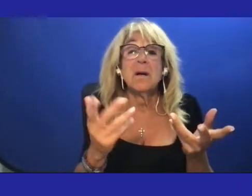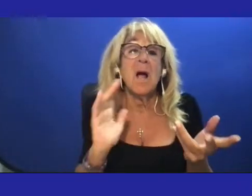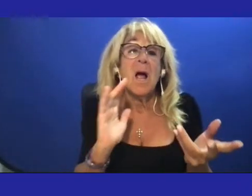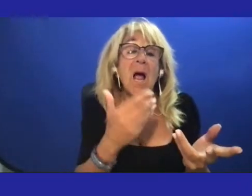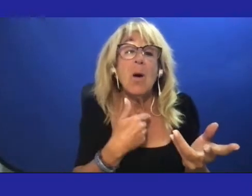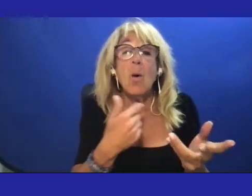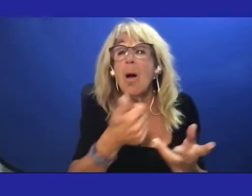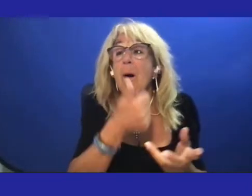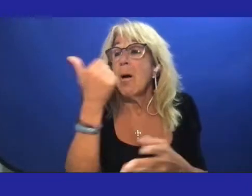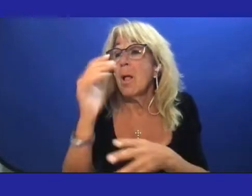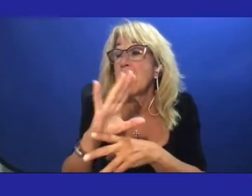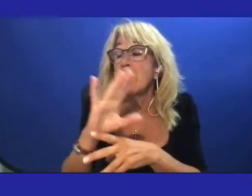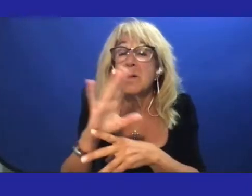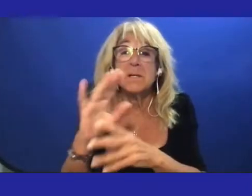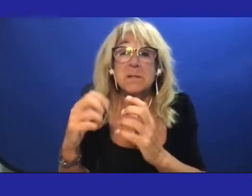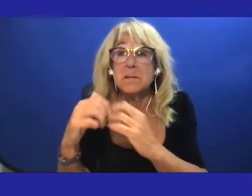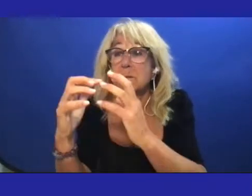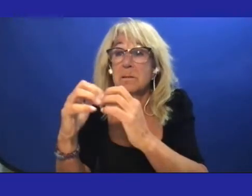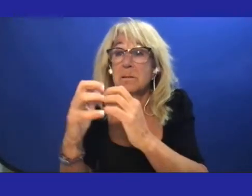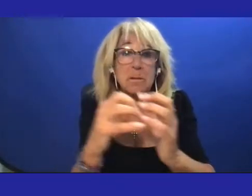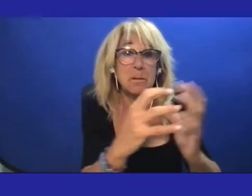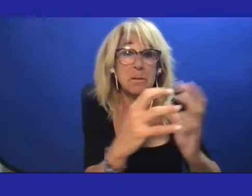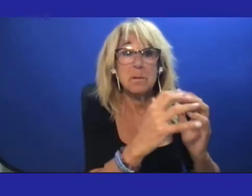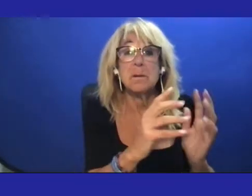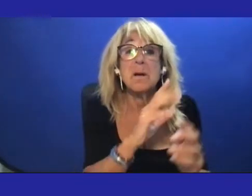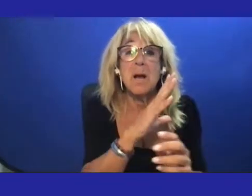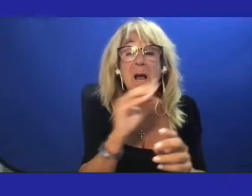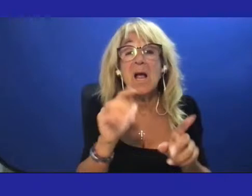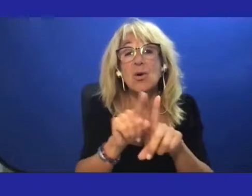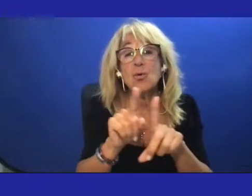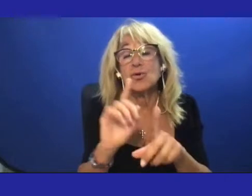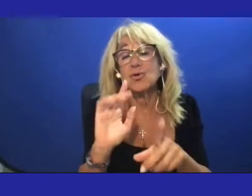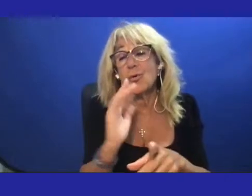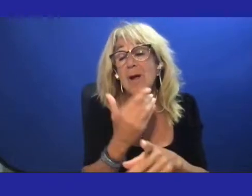addition, obviously, to our more traditional lines of business. So